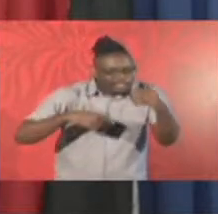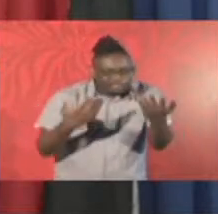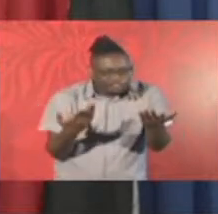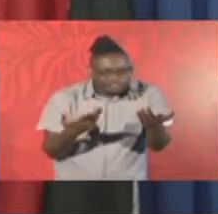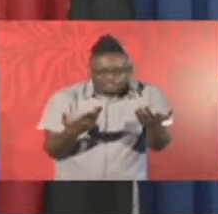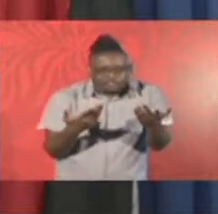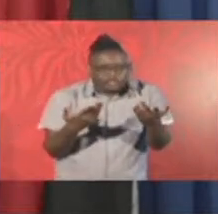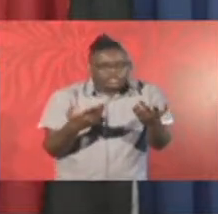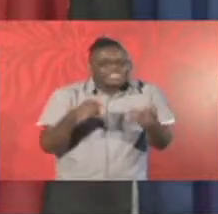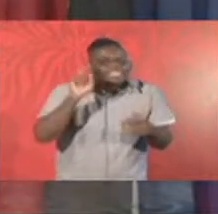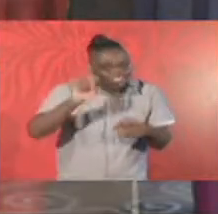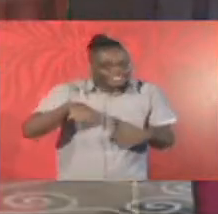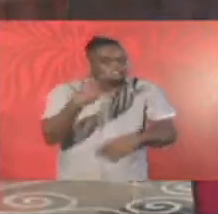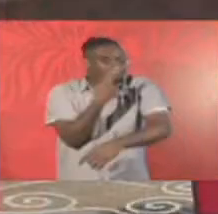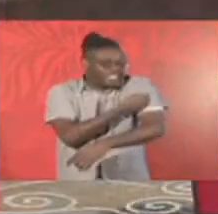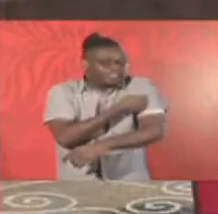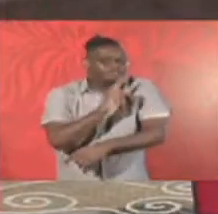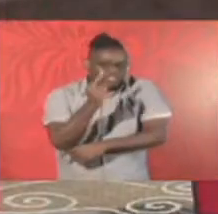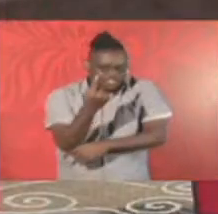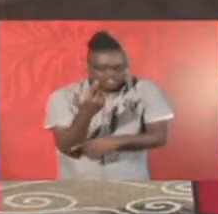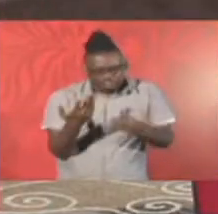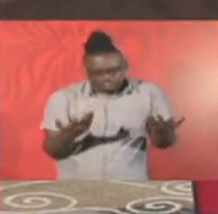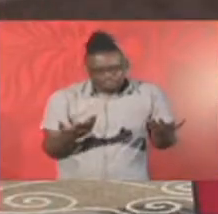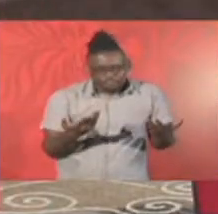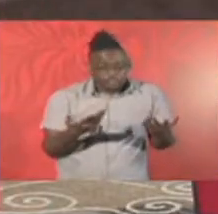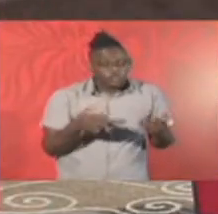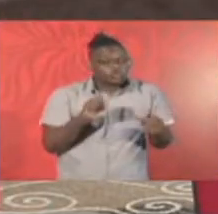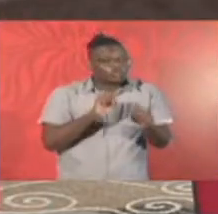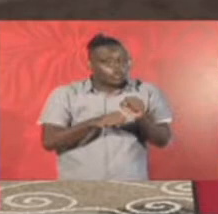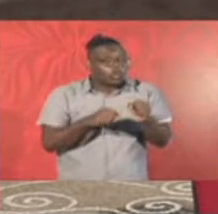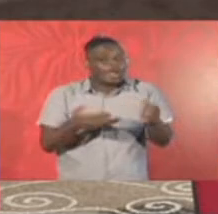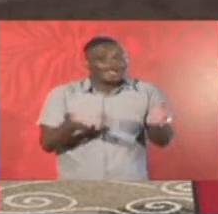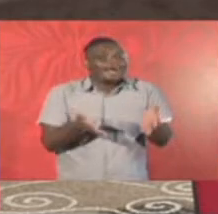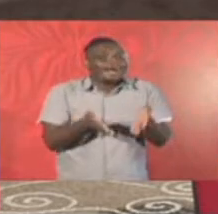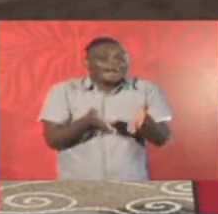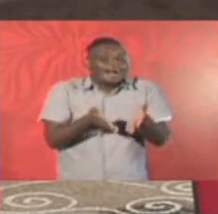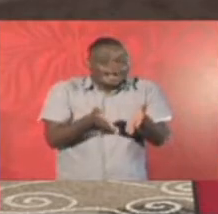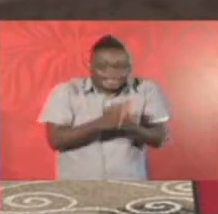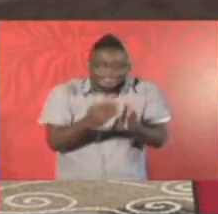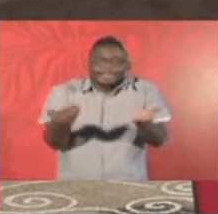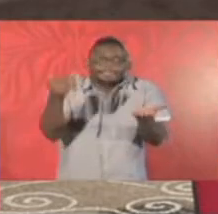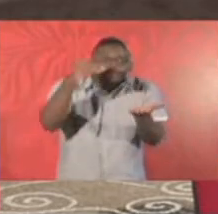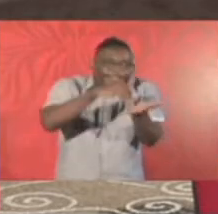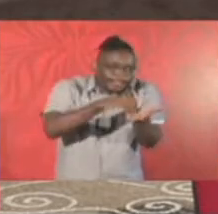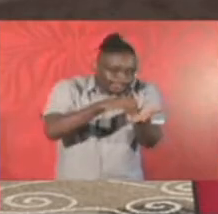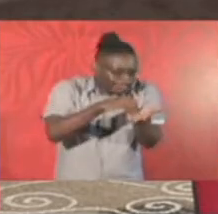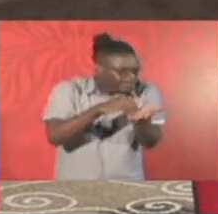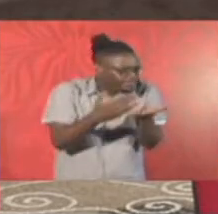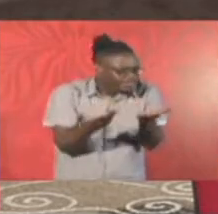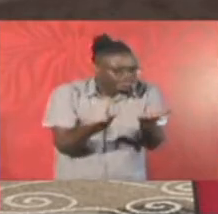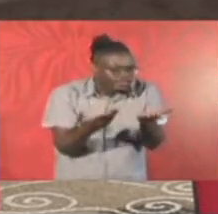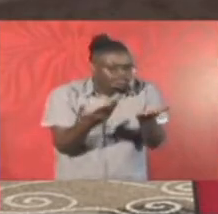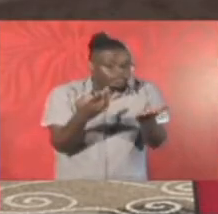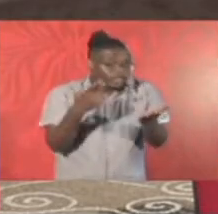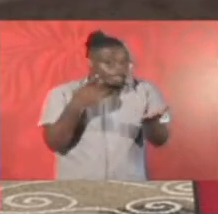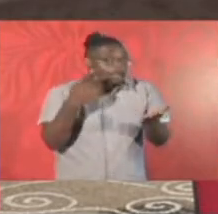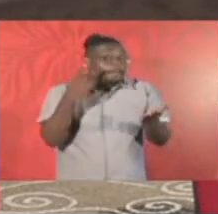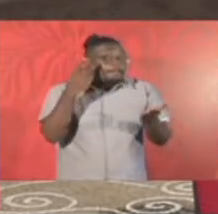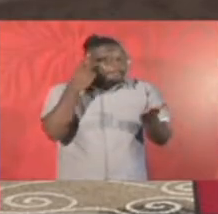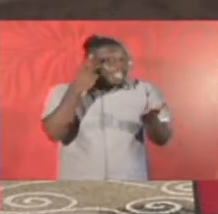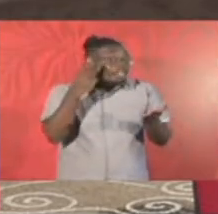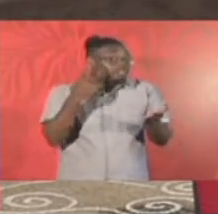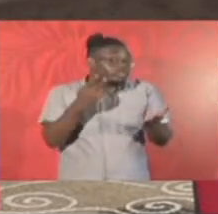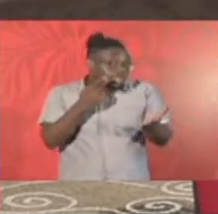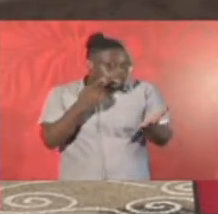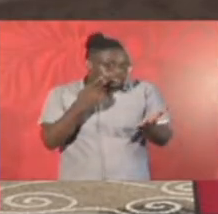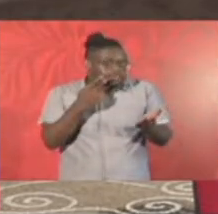Okay, I'm just clarifying, right? So then, would the converse be true? That a parent whose child is vaccinated and they have